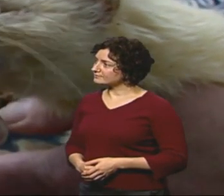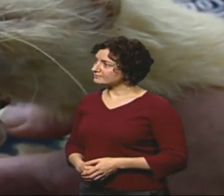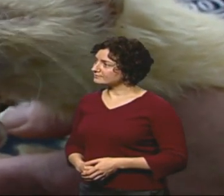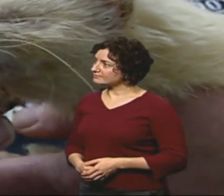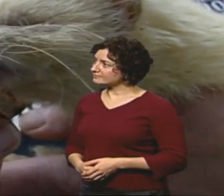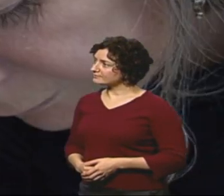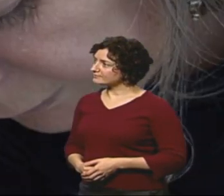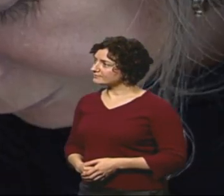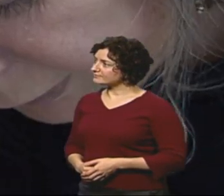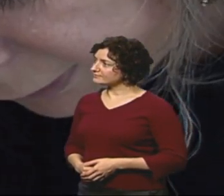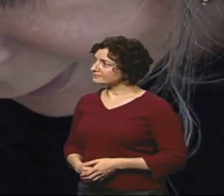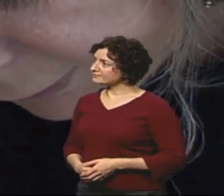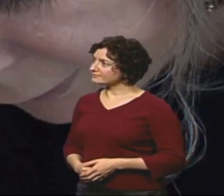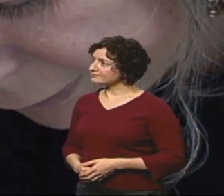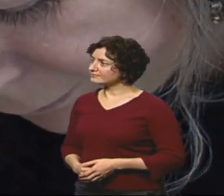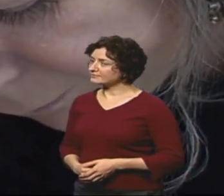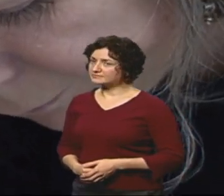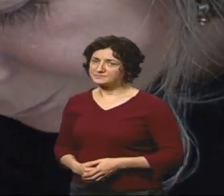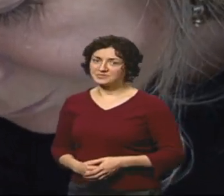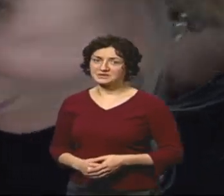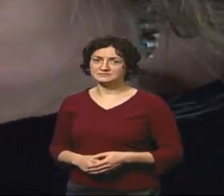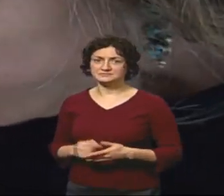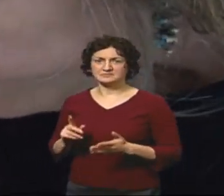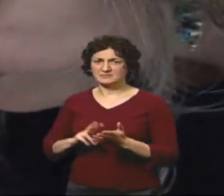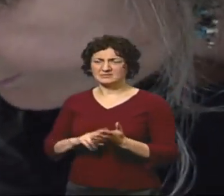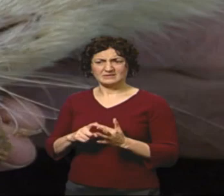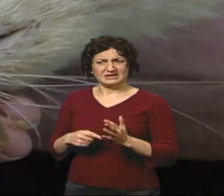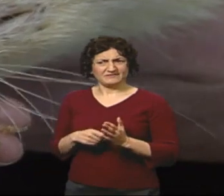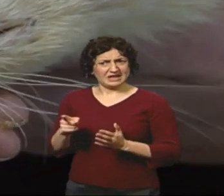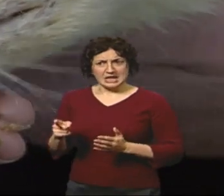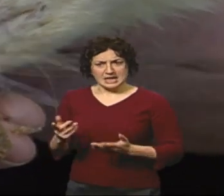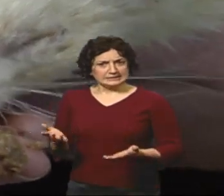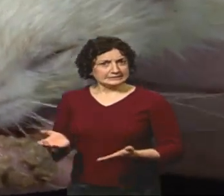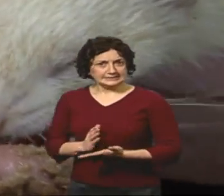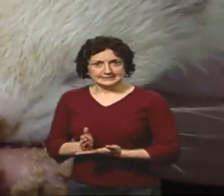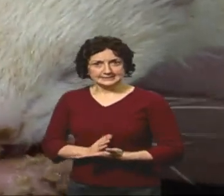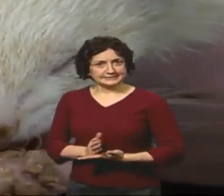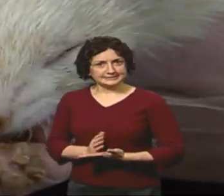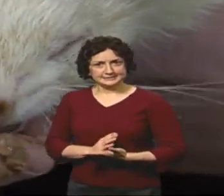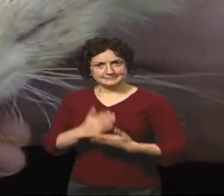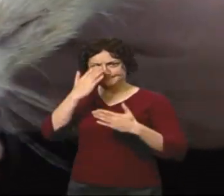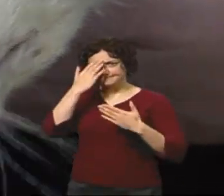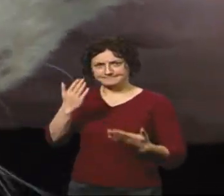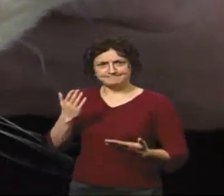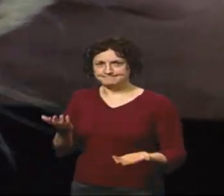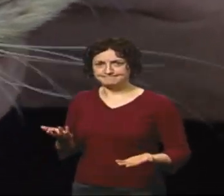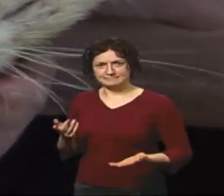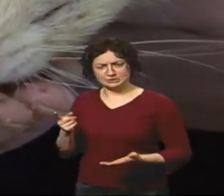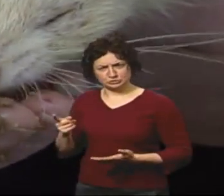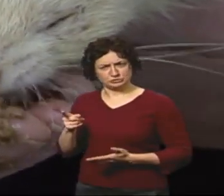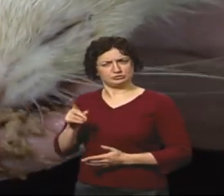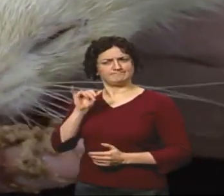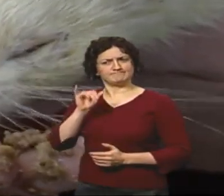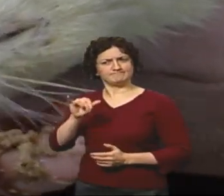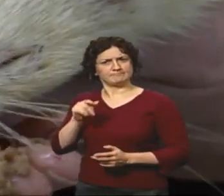Very keen, aren't they? Joyce, the vet, doesn't know either. She said she thought he